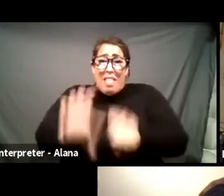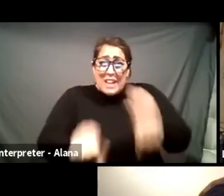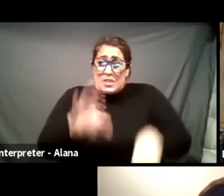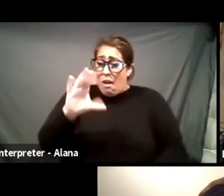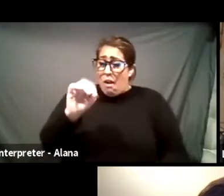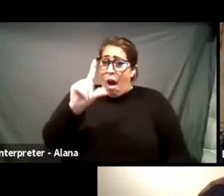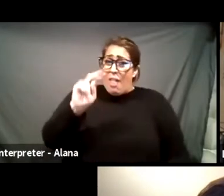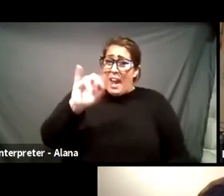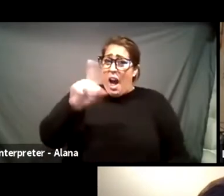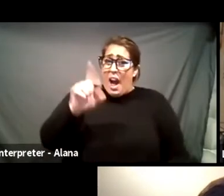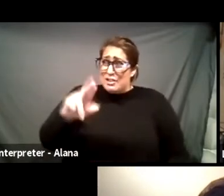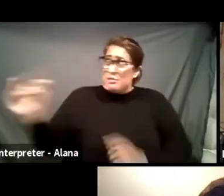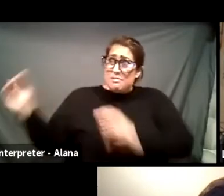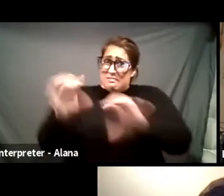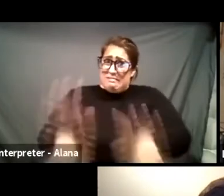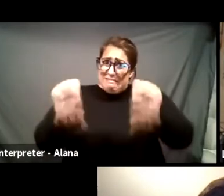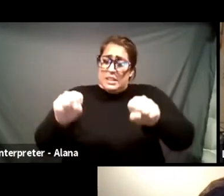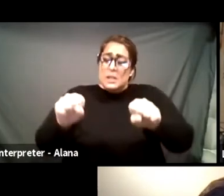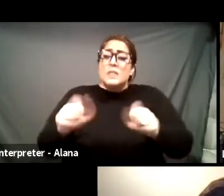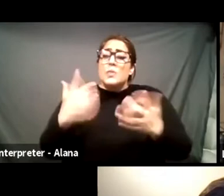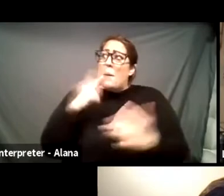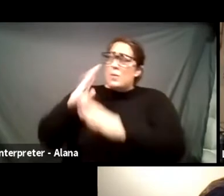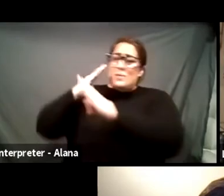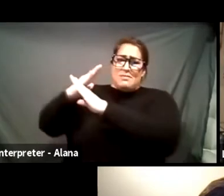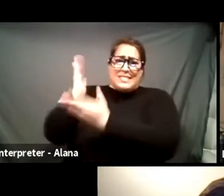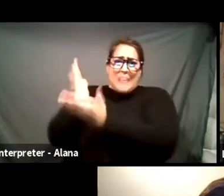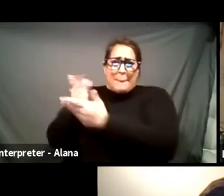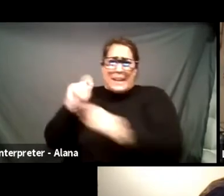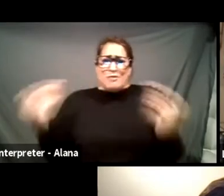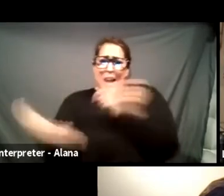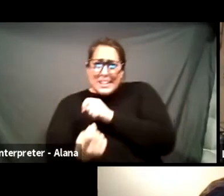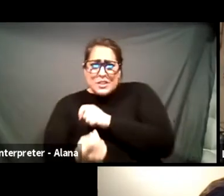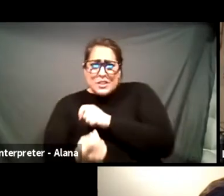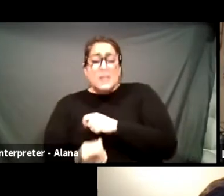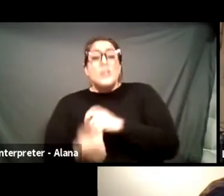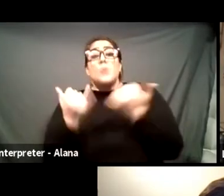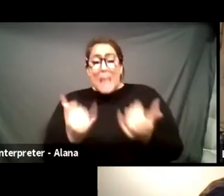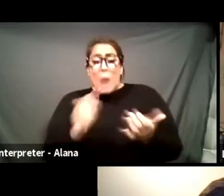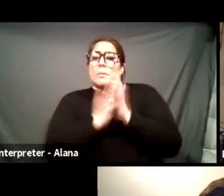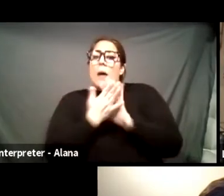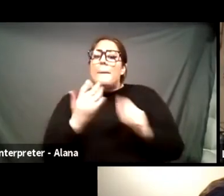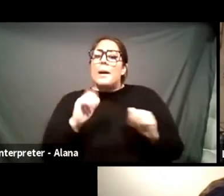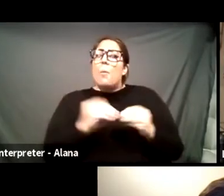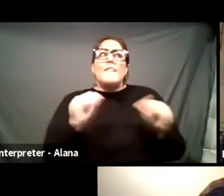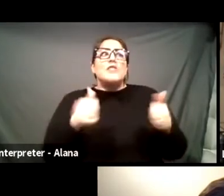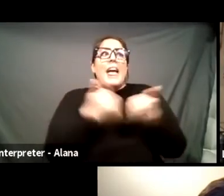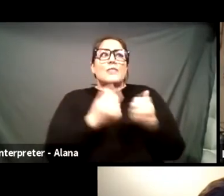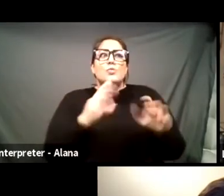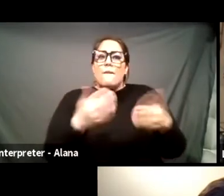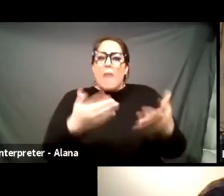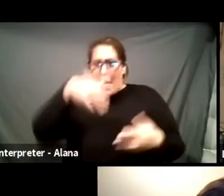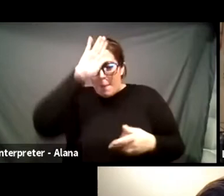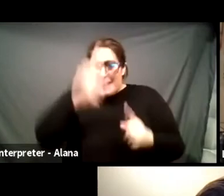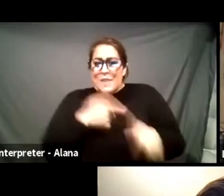I think anthropology now has really shifted to focusing and championing doing anthropology at home. Stress that